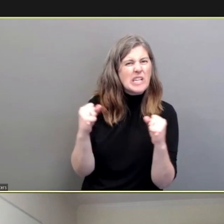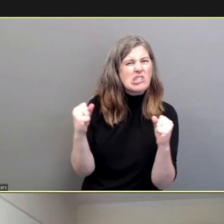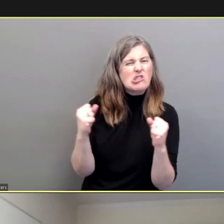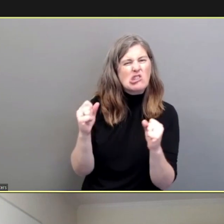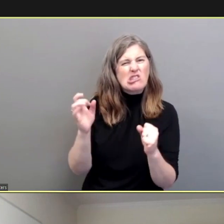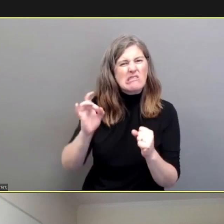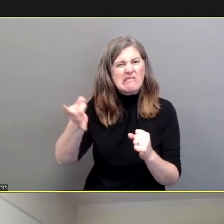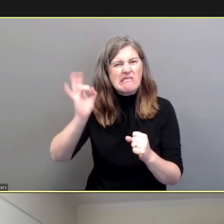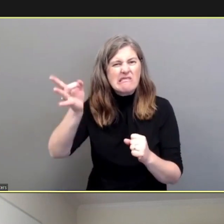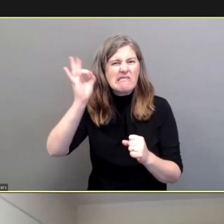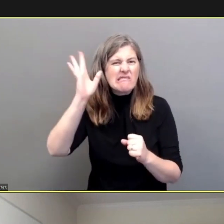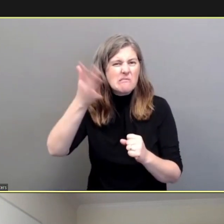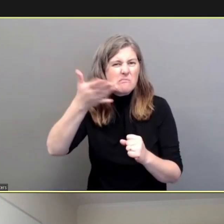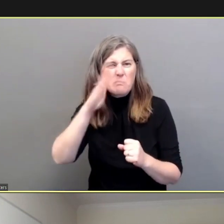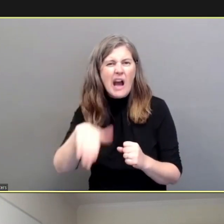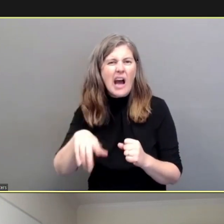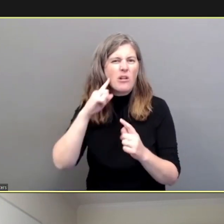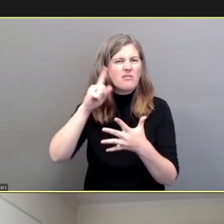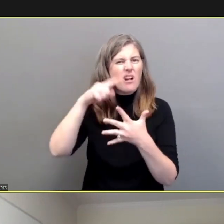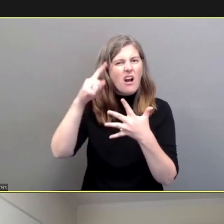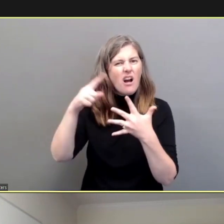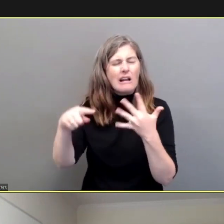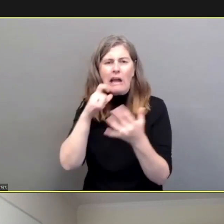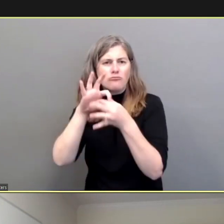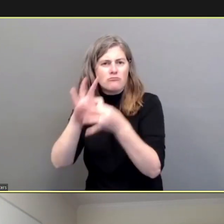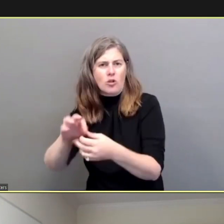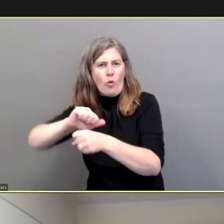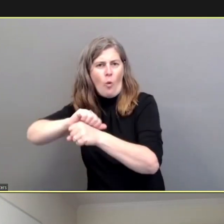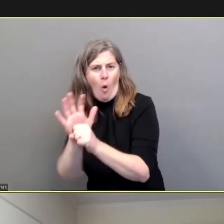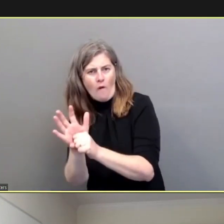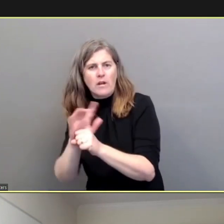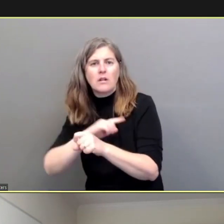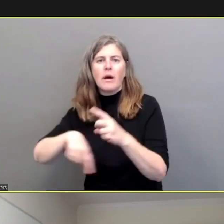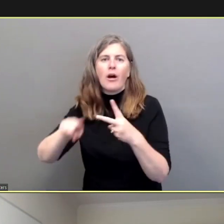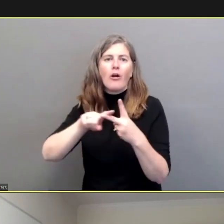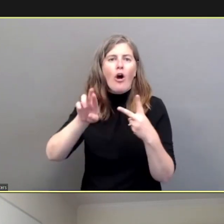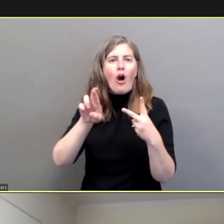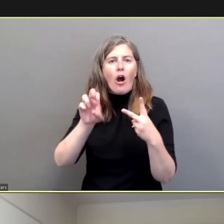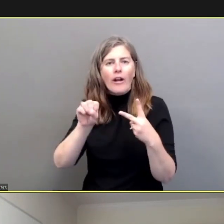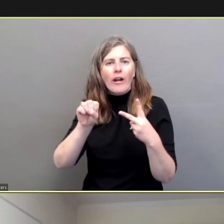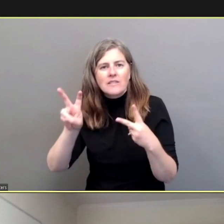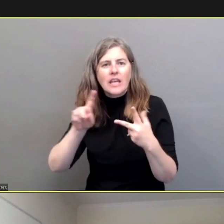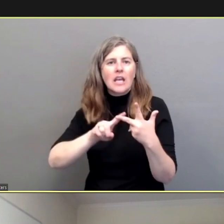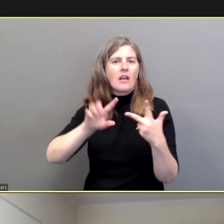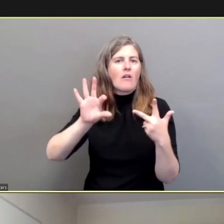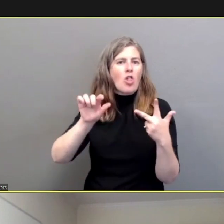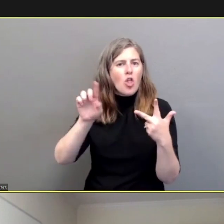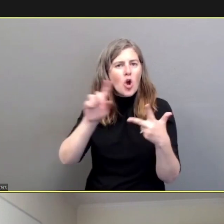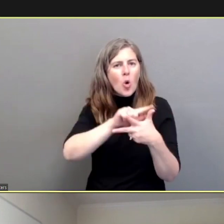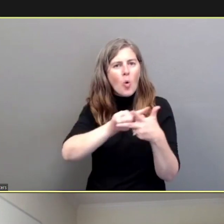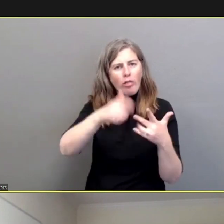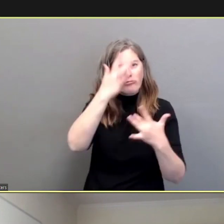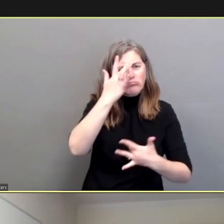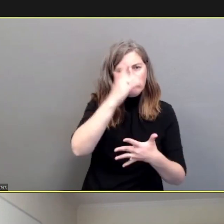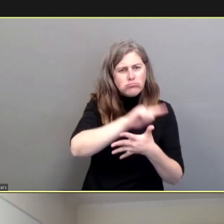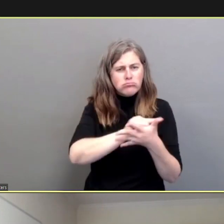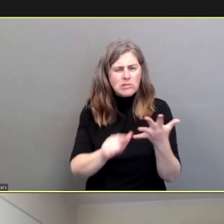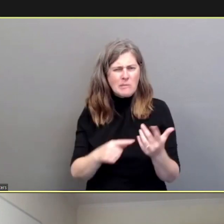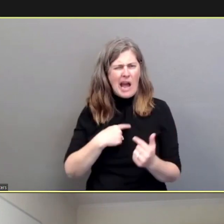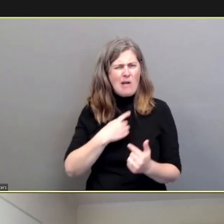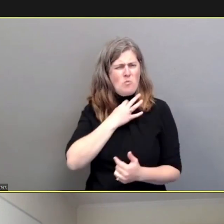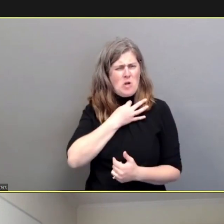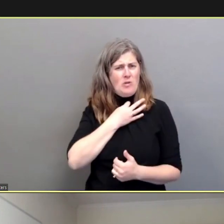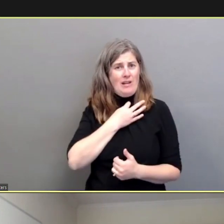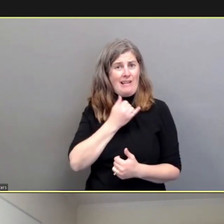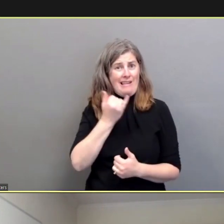with all sorts of things, not just COVID, but RSV and flu. But I'm just wondering, if we